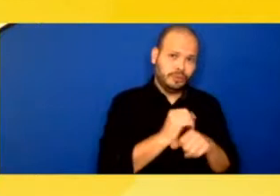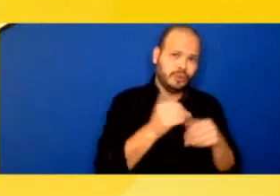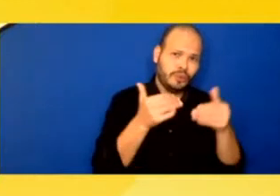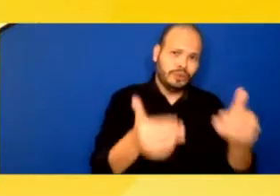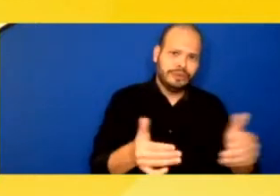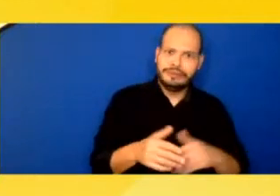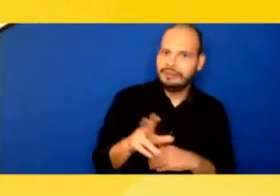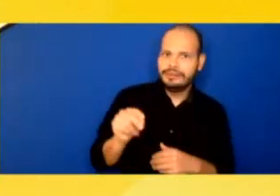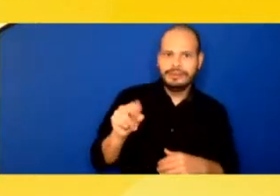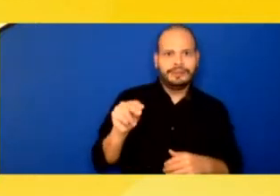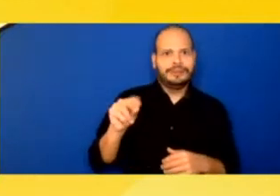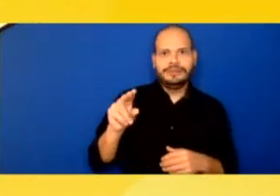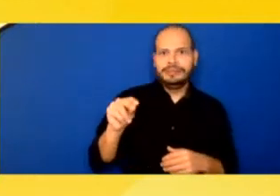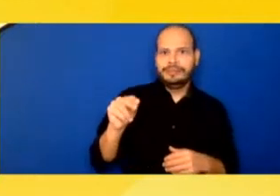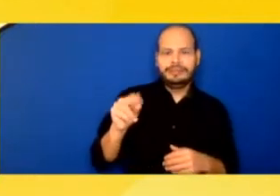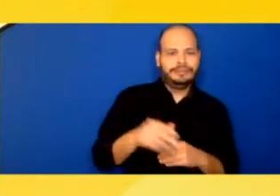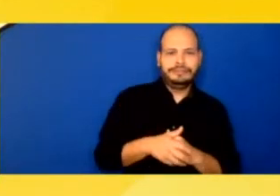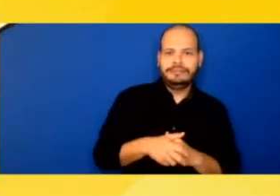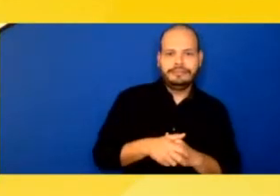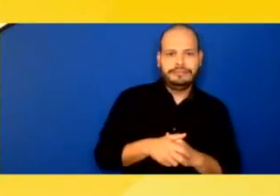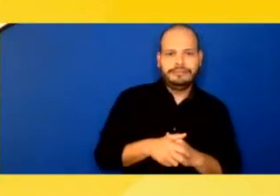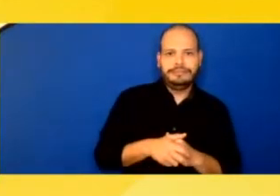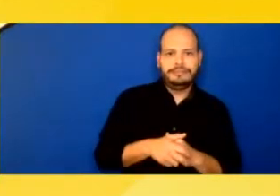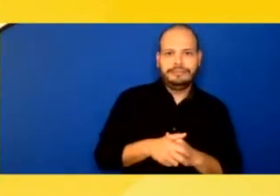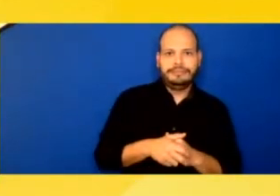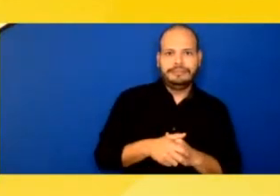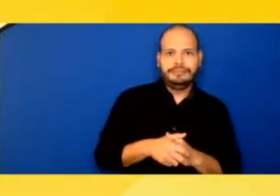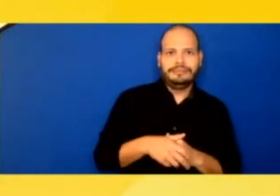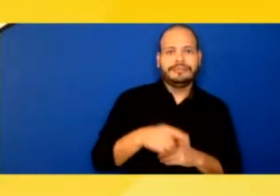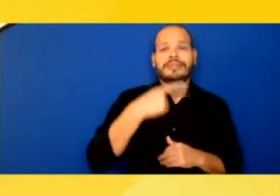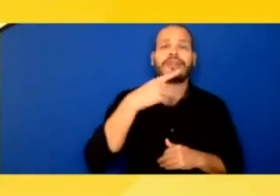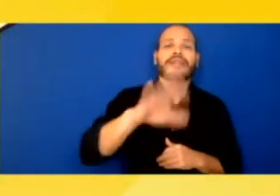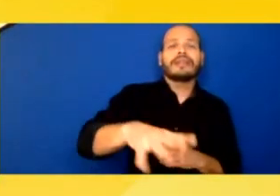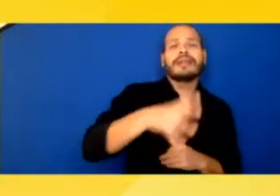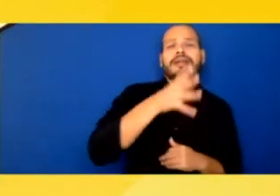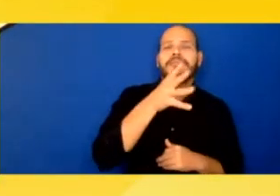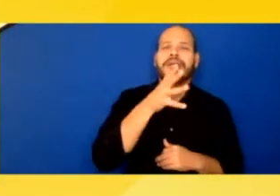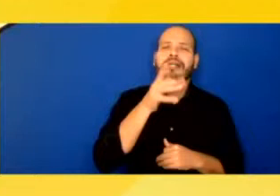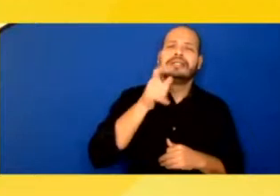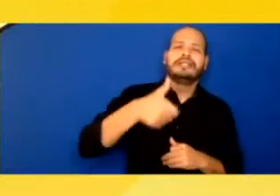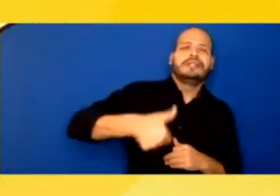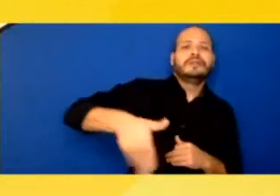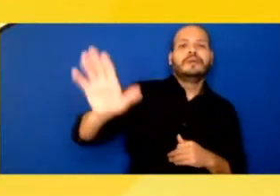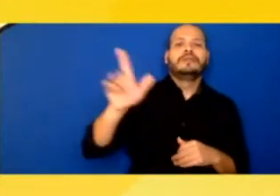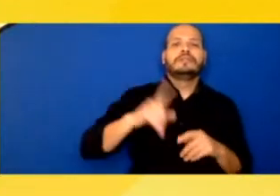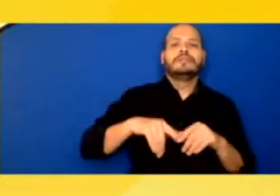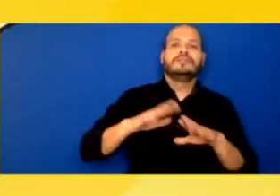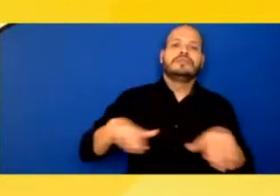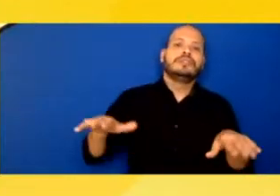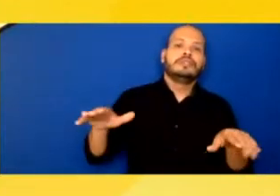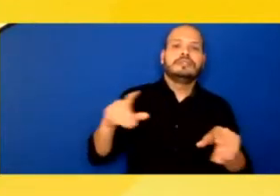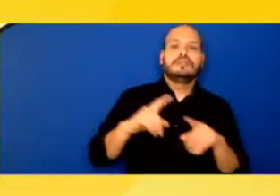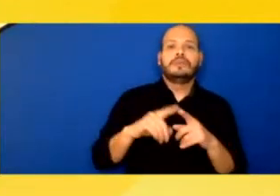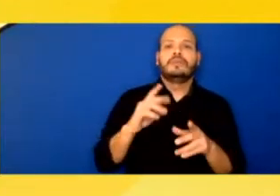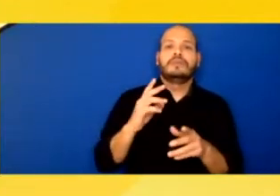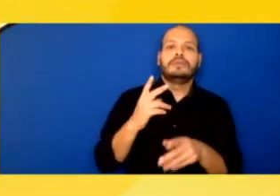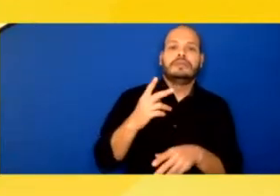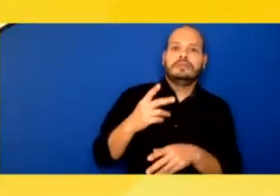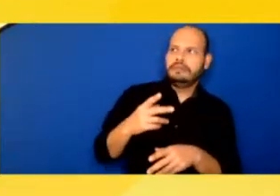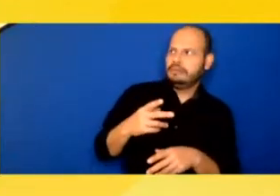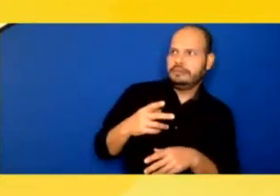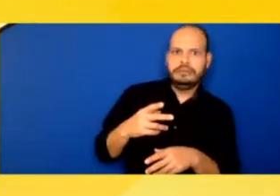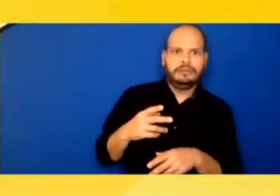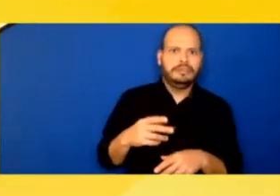community. He does not proclaim a little charity, but no just stimulus is as good as you can get, nor that the